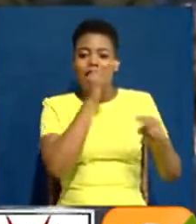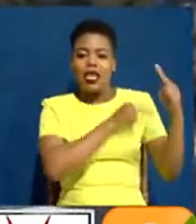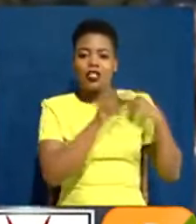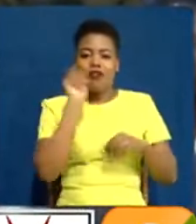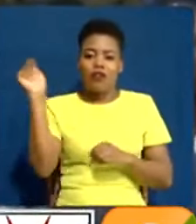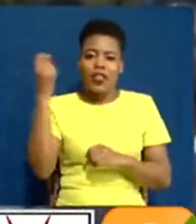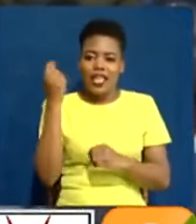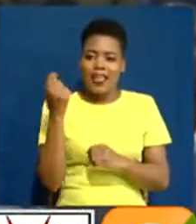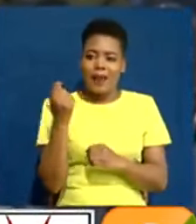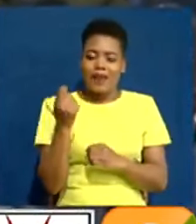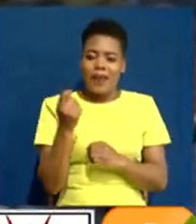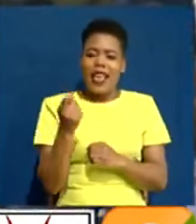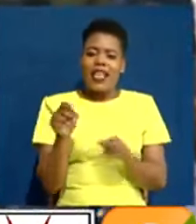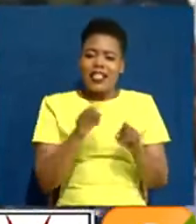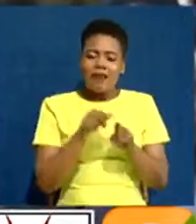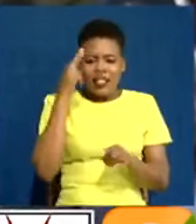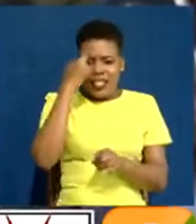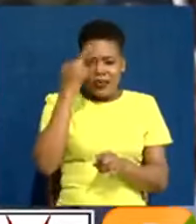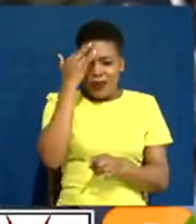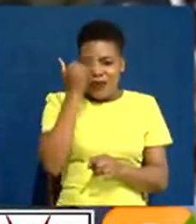And it is also the reason why